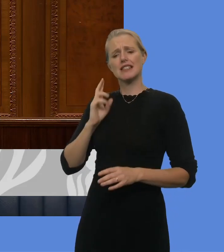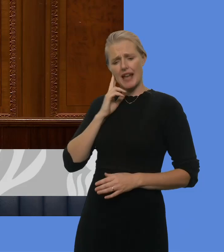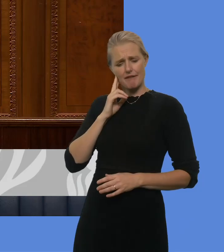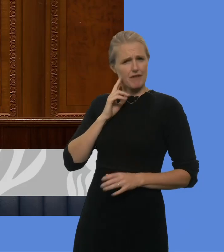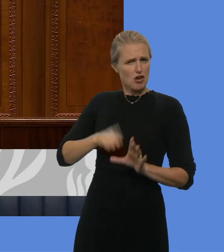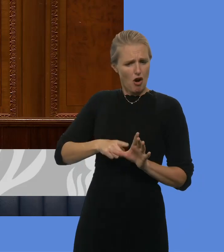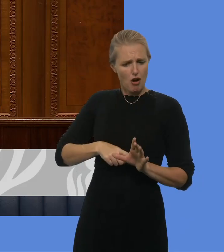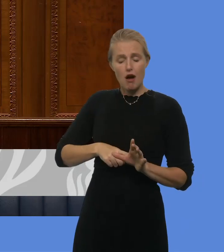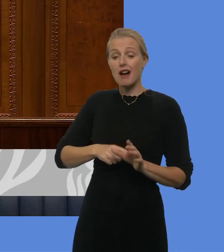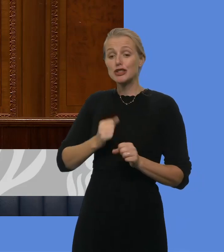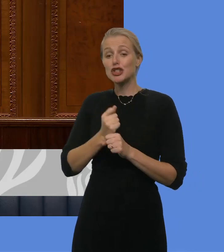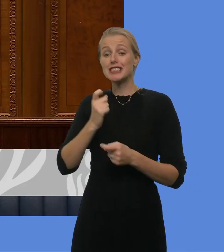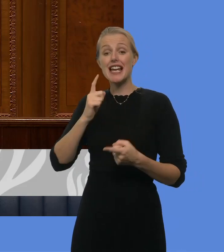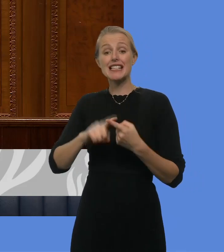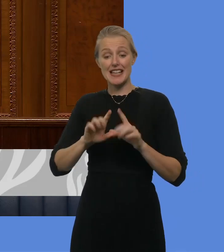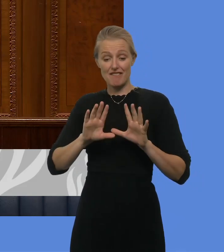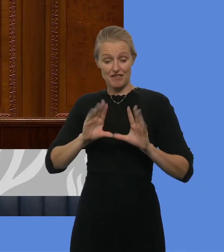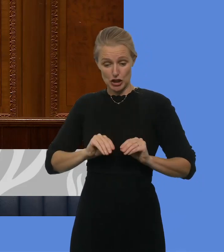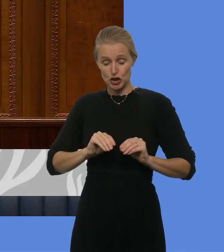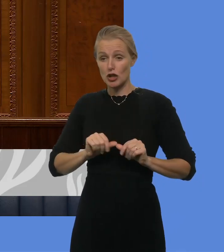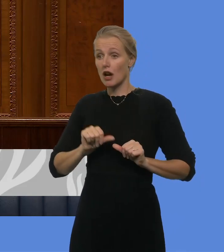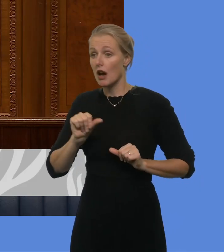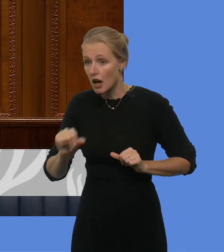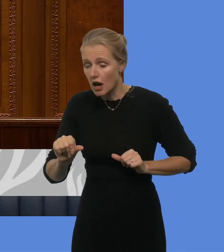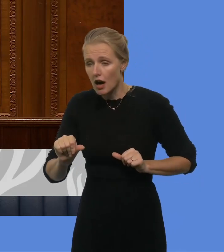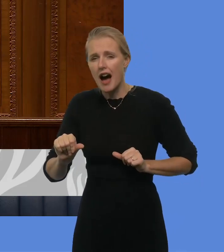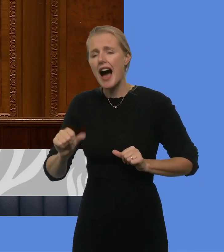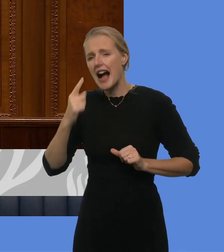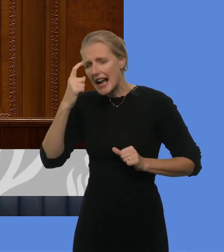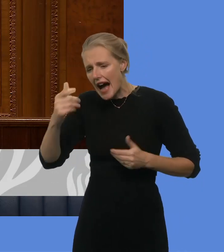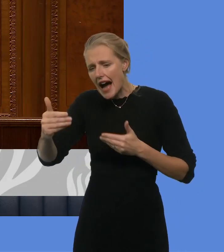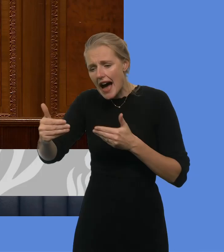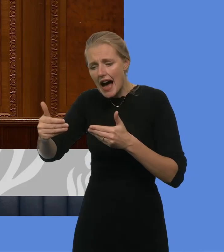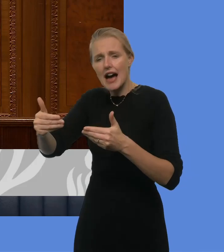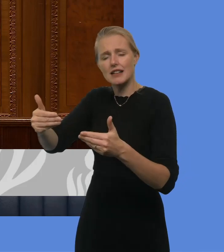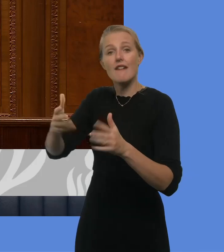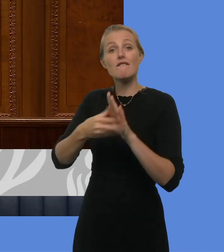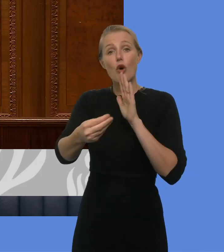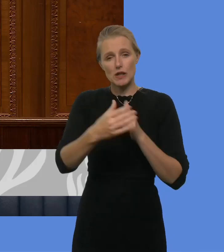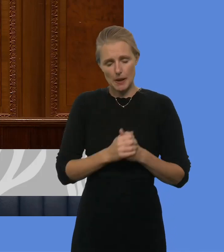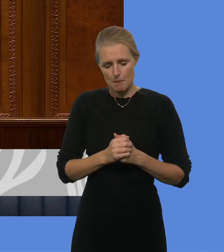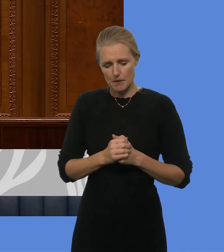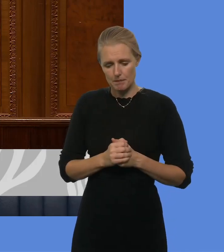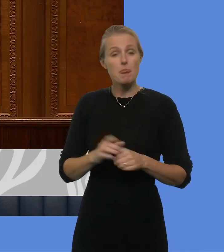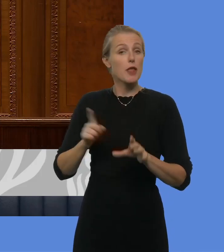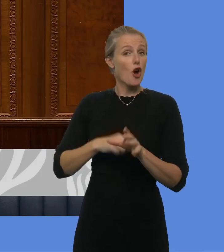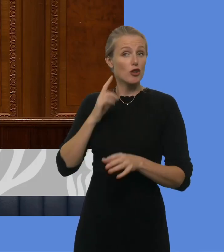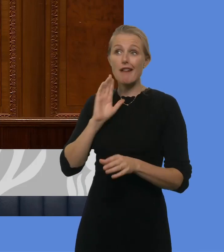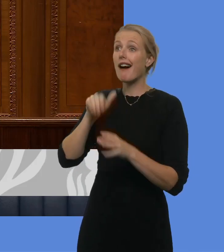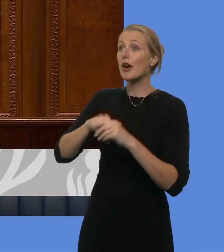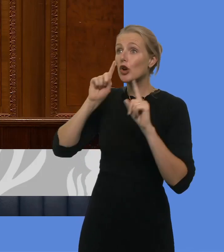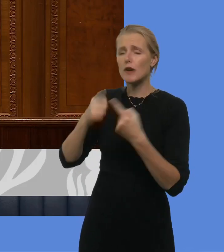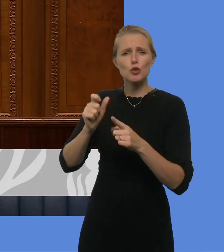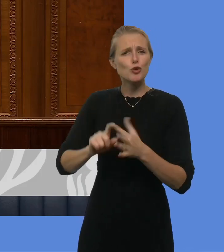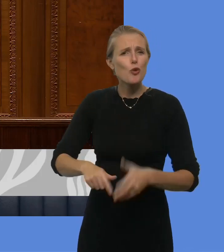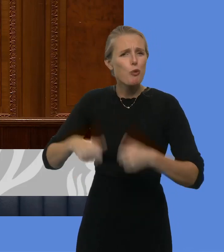progresses beyond GCSEs, the attainment gap tends to close. For example, deaf young people often do well at university